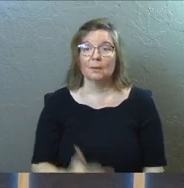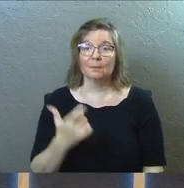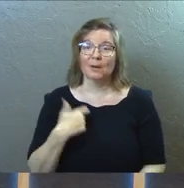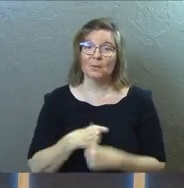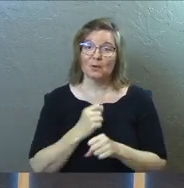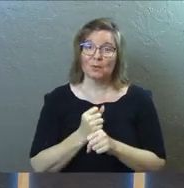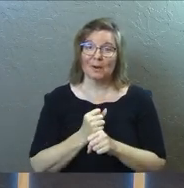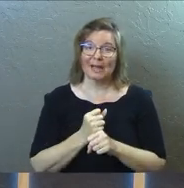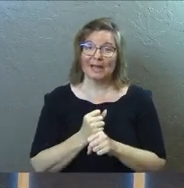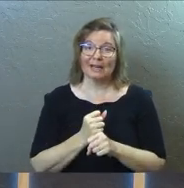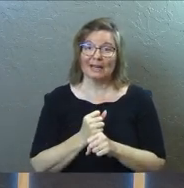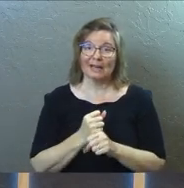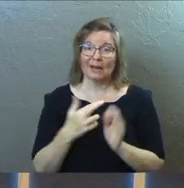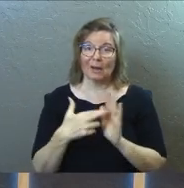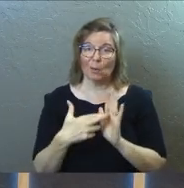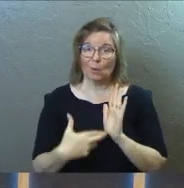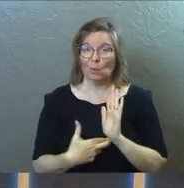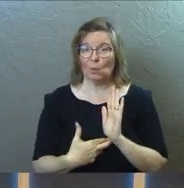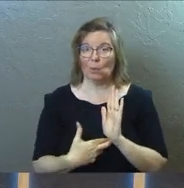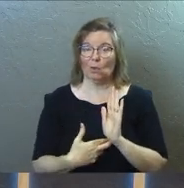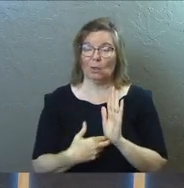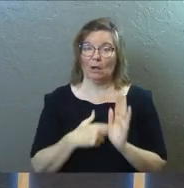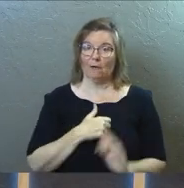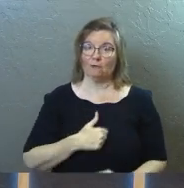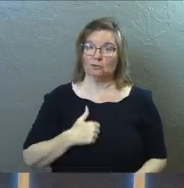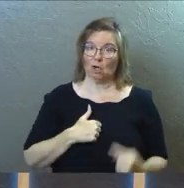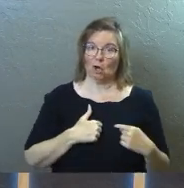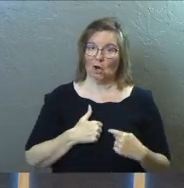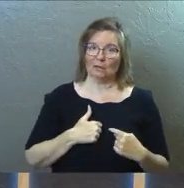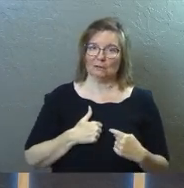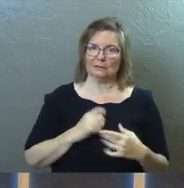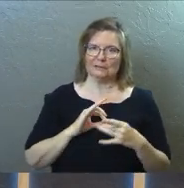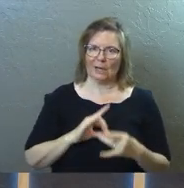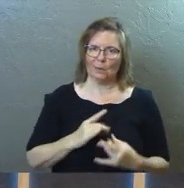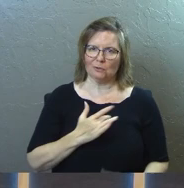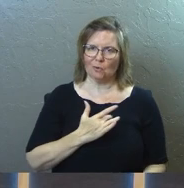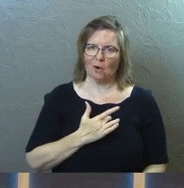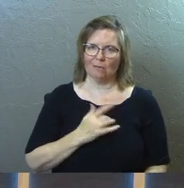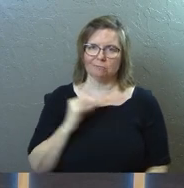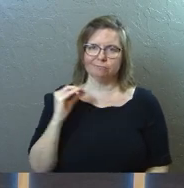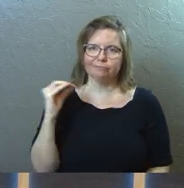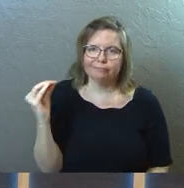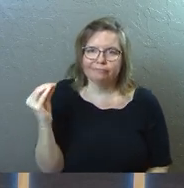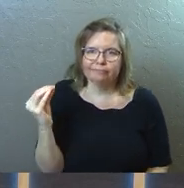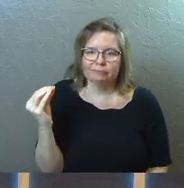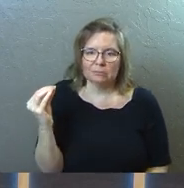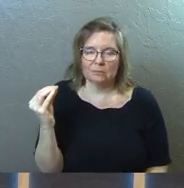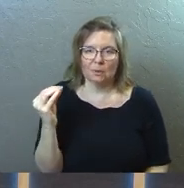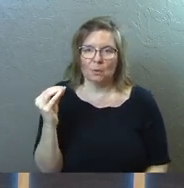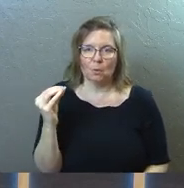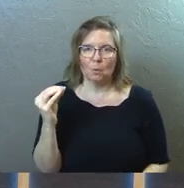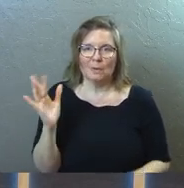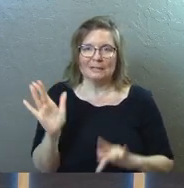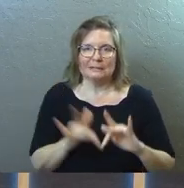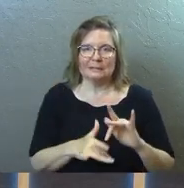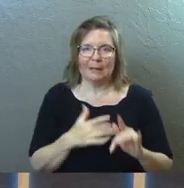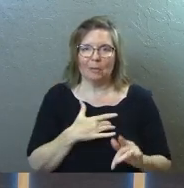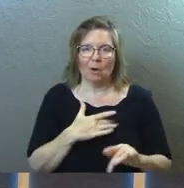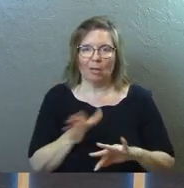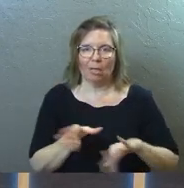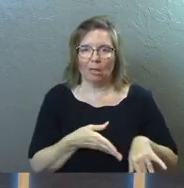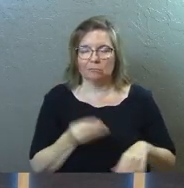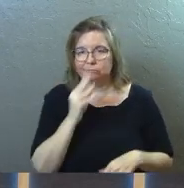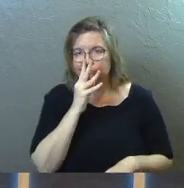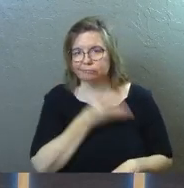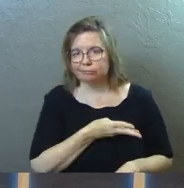Because we created an arbitrary rule here that has nothing to do with the heart. We've bypassed the heart, ignored